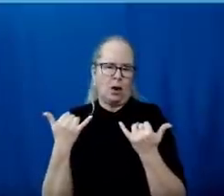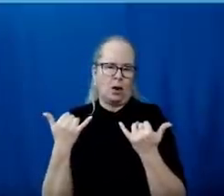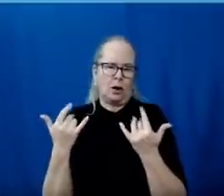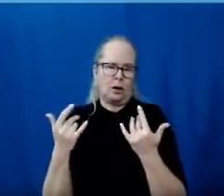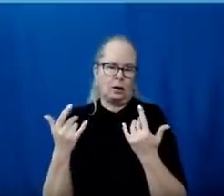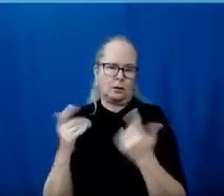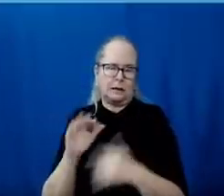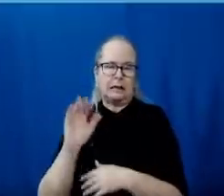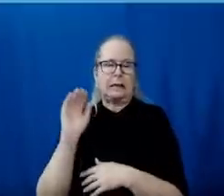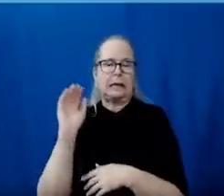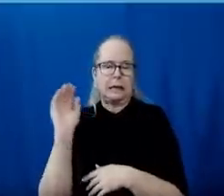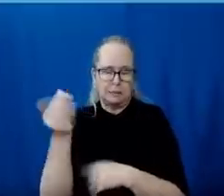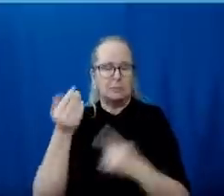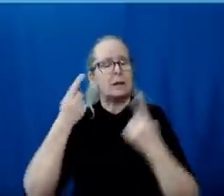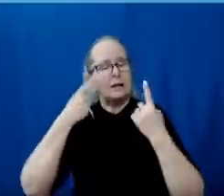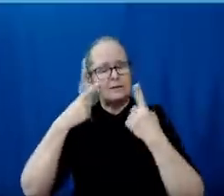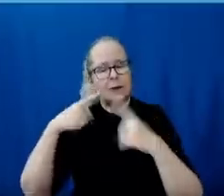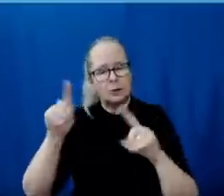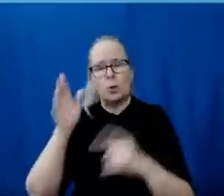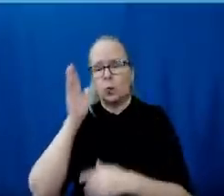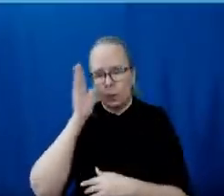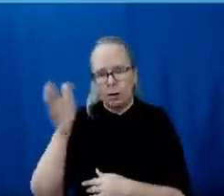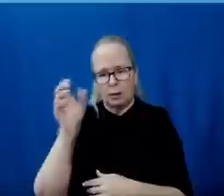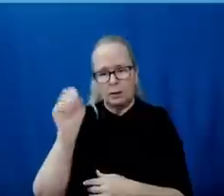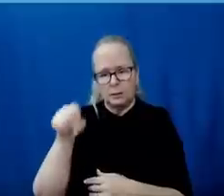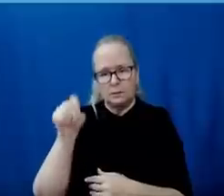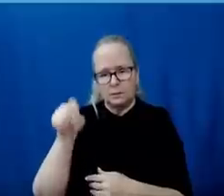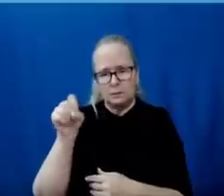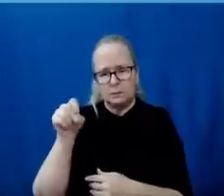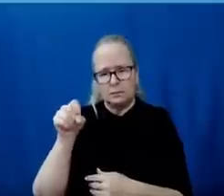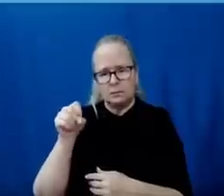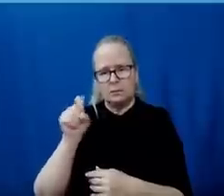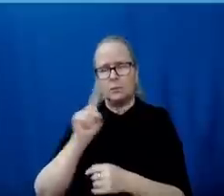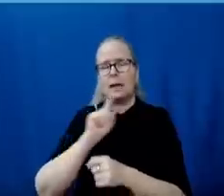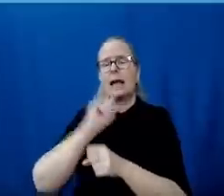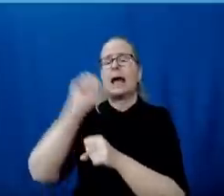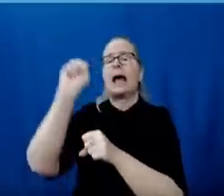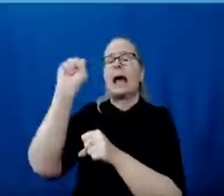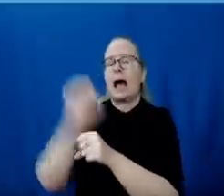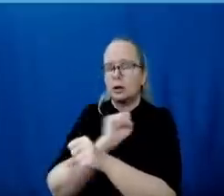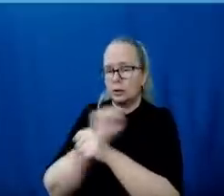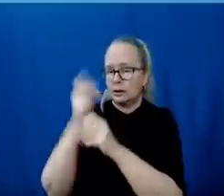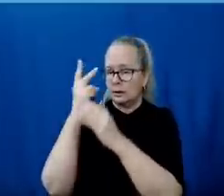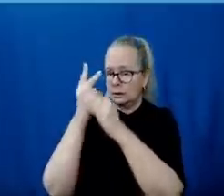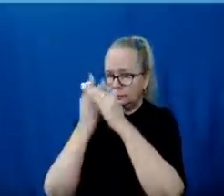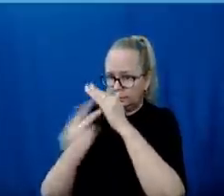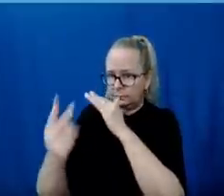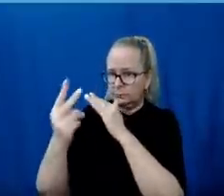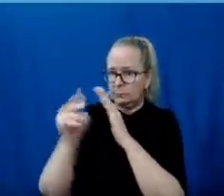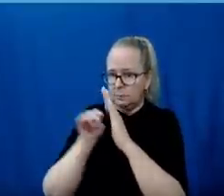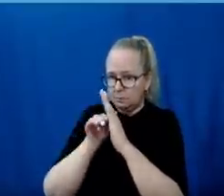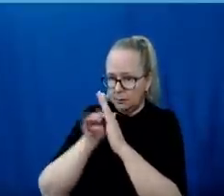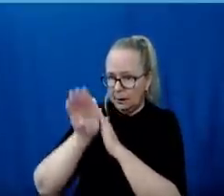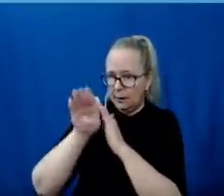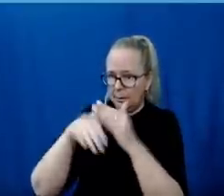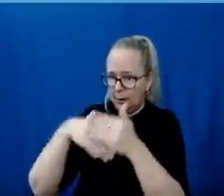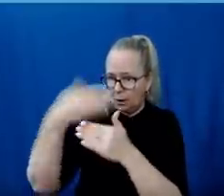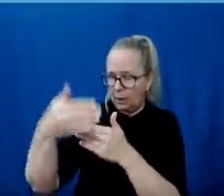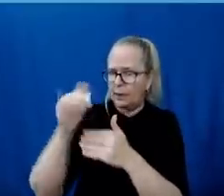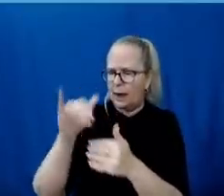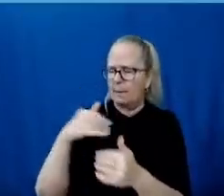it's sort of like, it looks like it'll work, but the acid test is whether it will predict the next spike.